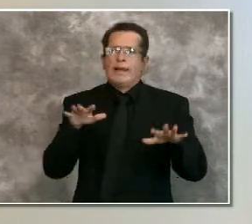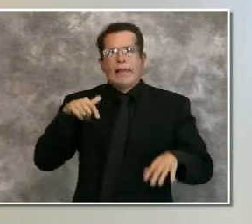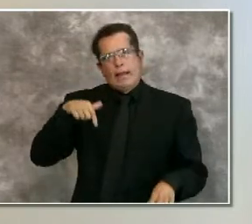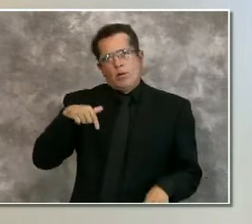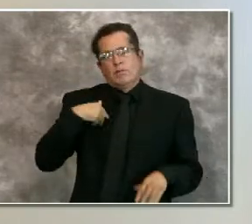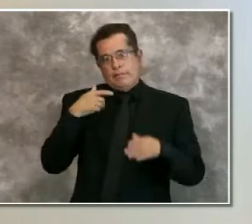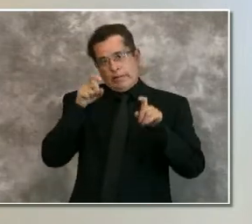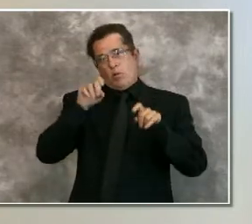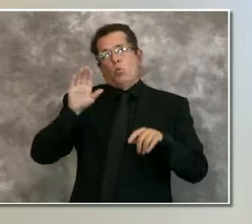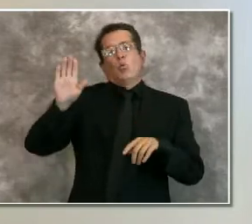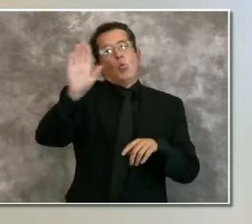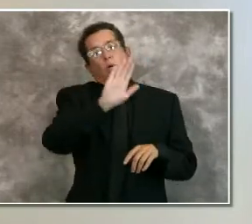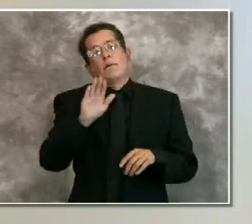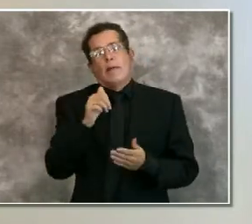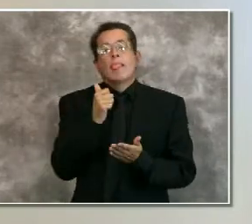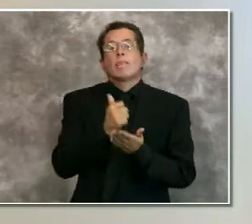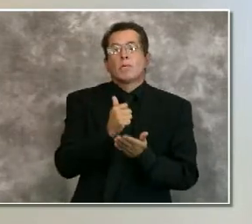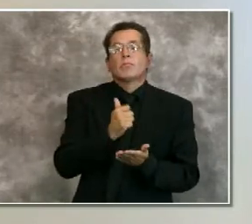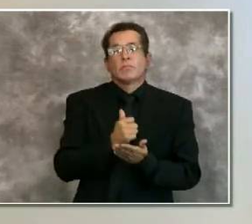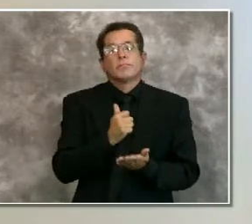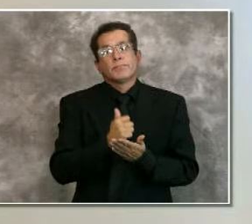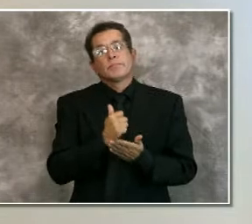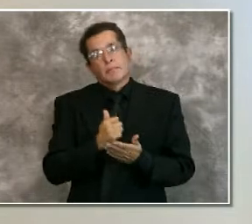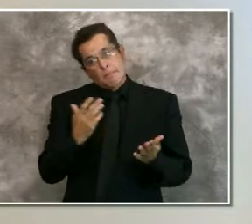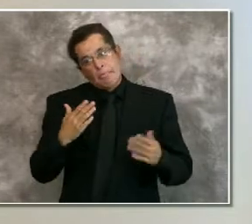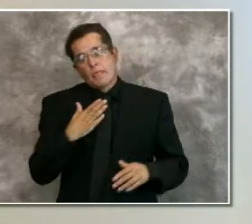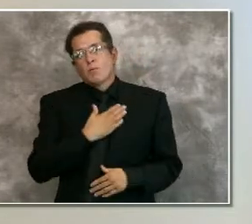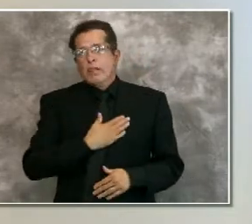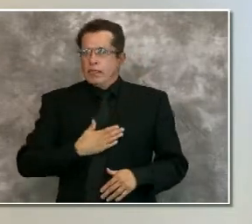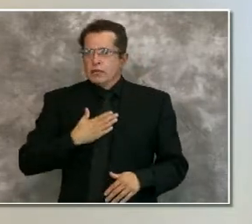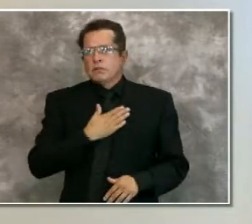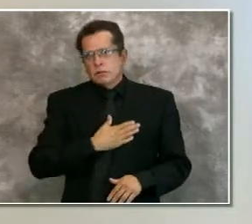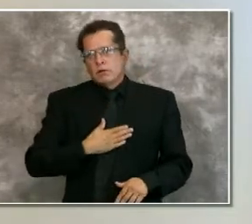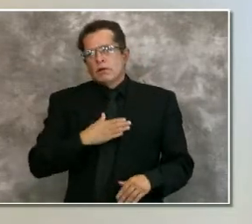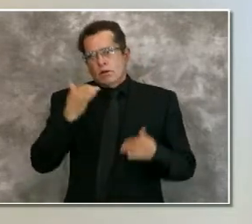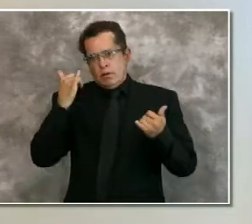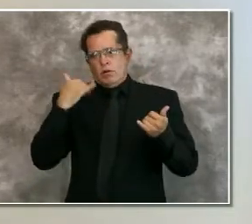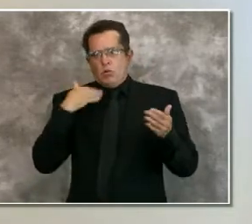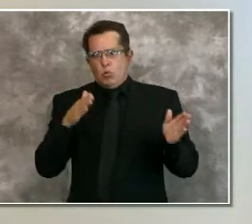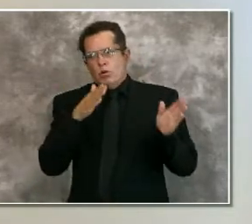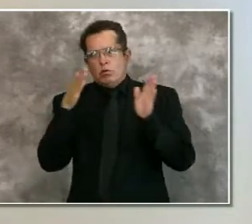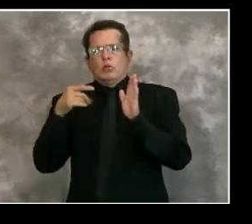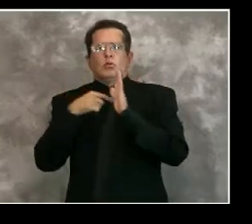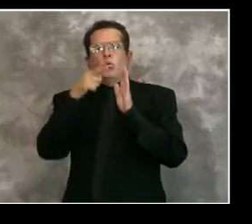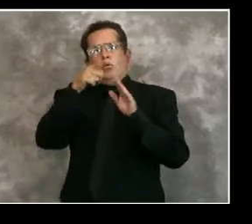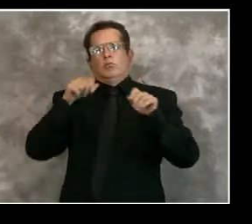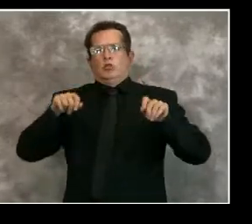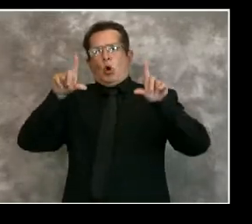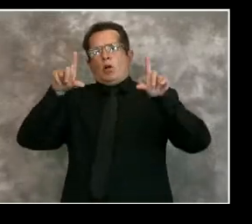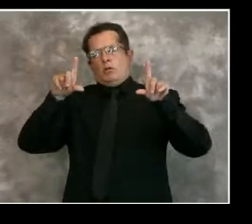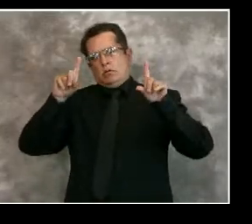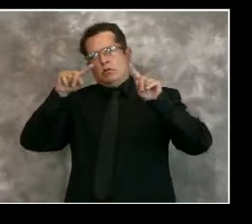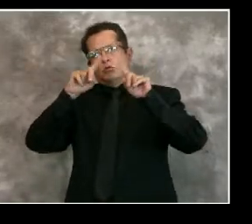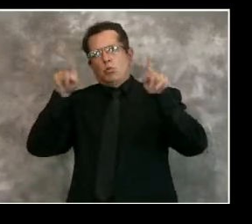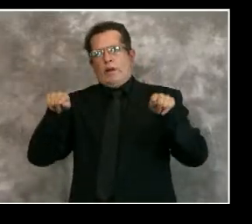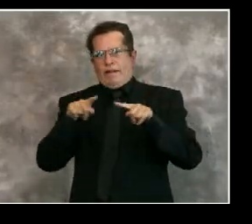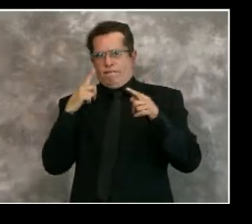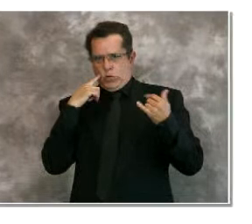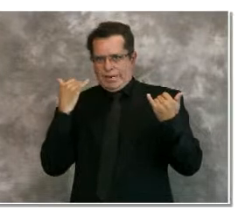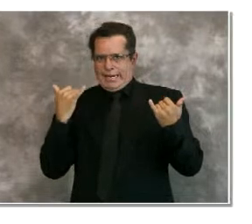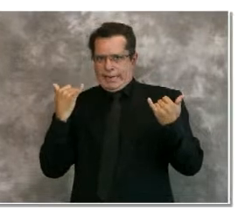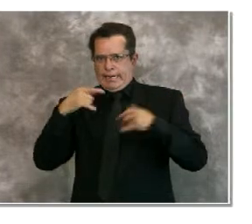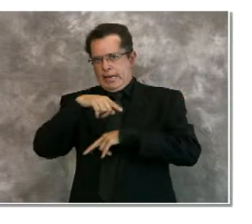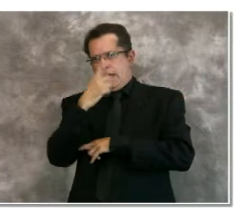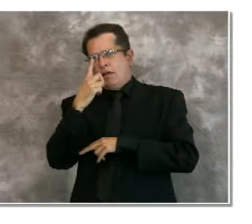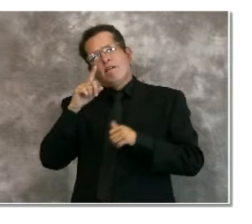so we're asking for the public's continued help. With that, let's jump into our charts for today. We will begin